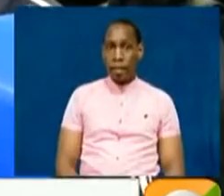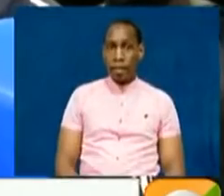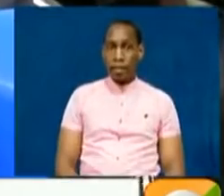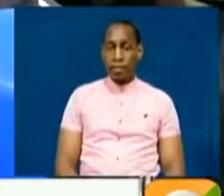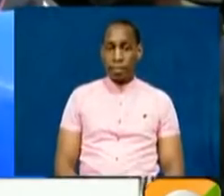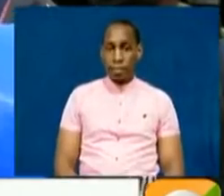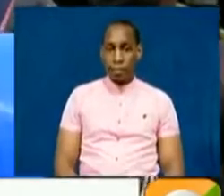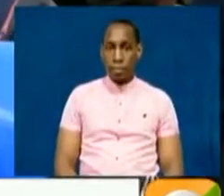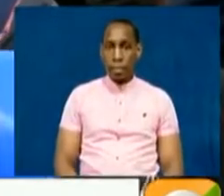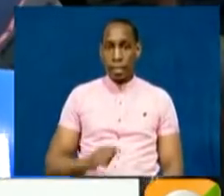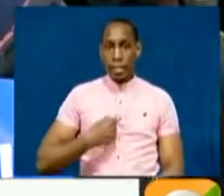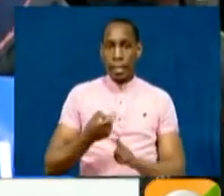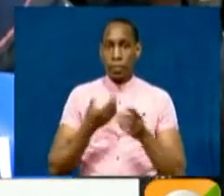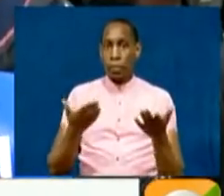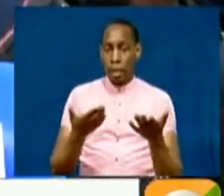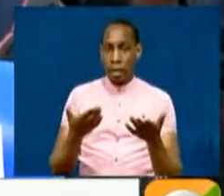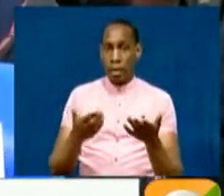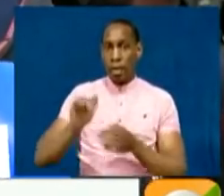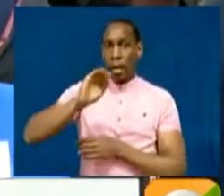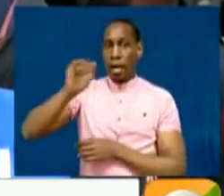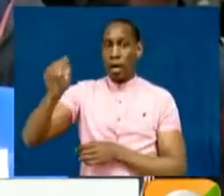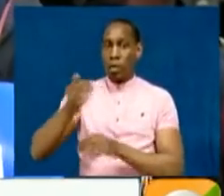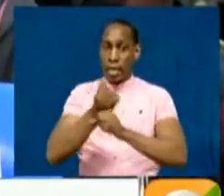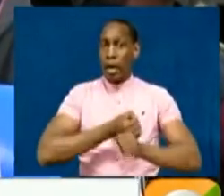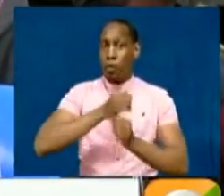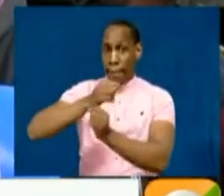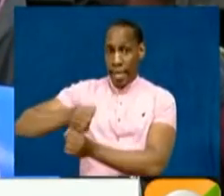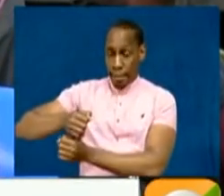Mutasalia kidogo. Mimi natoka Rodi Kopany, county ya Homa Bay.